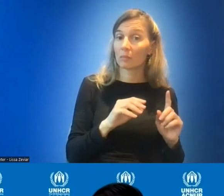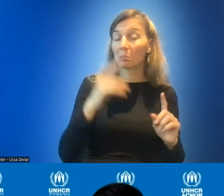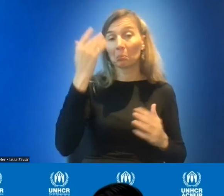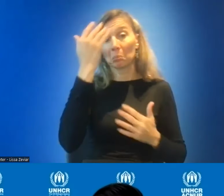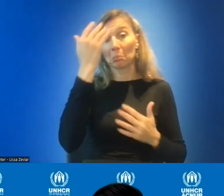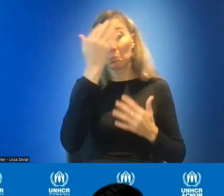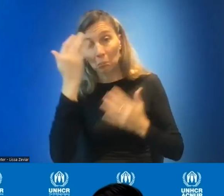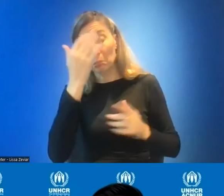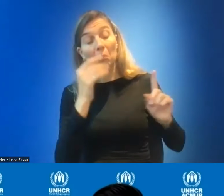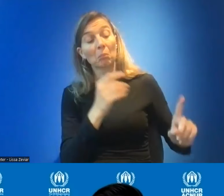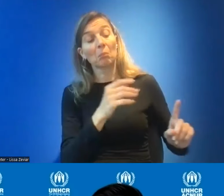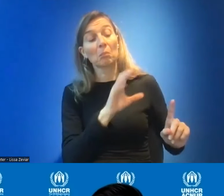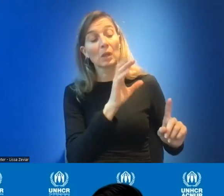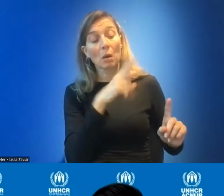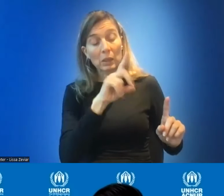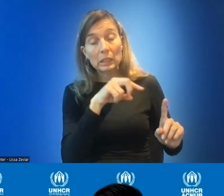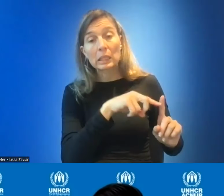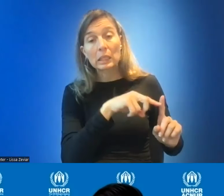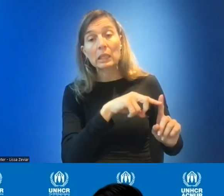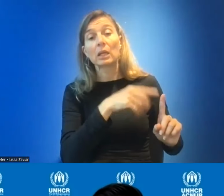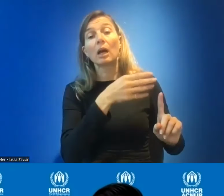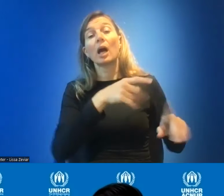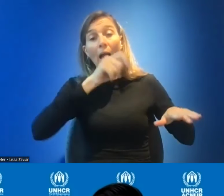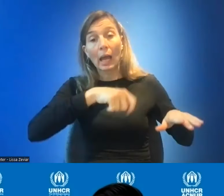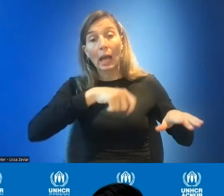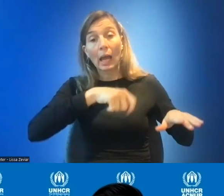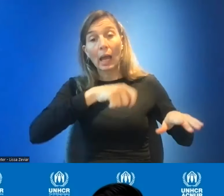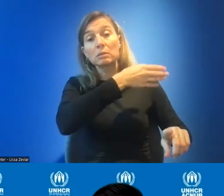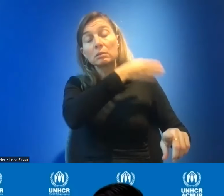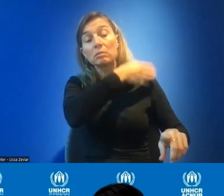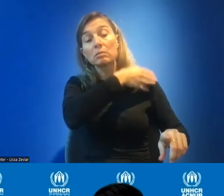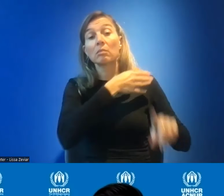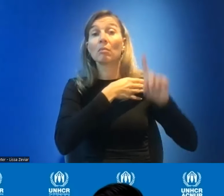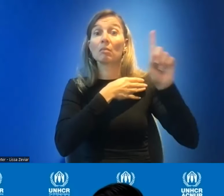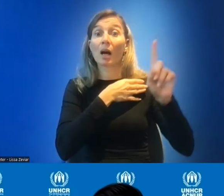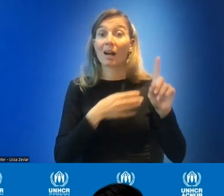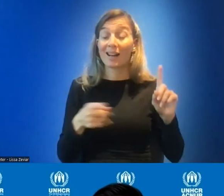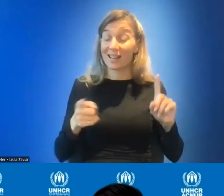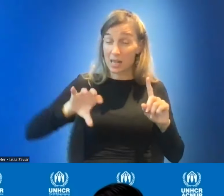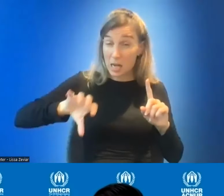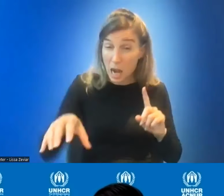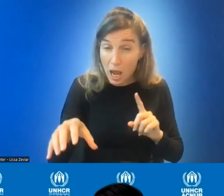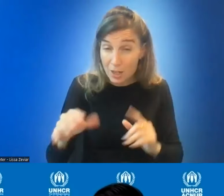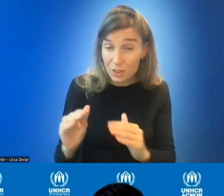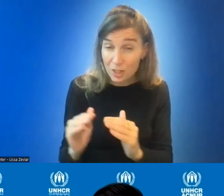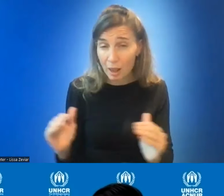in individual cases. Of course, at the national level, in the specific national context, there will be